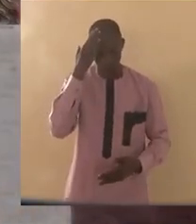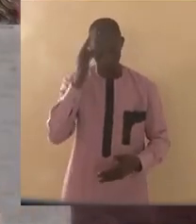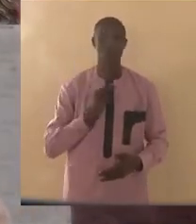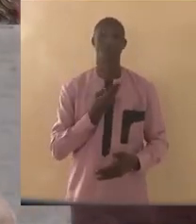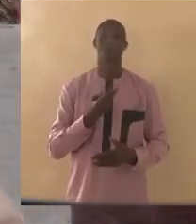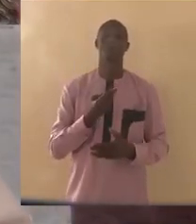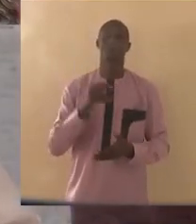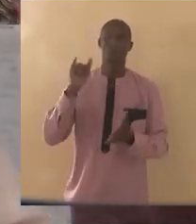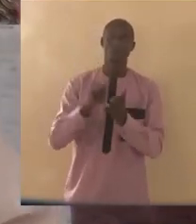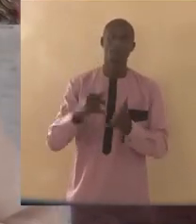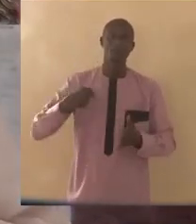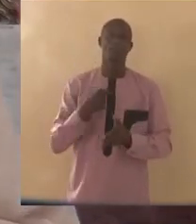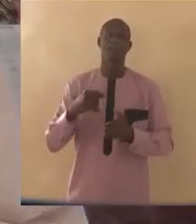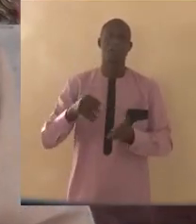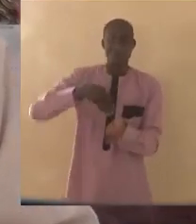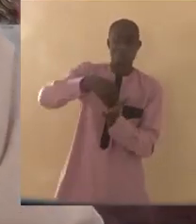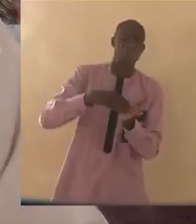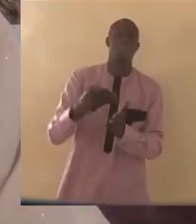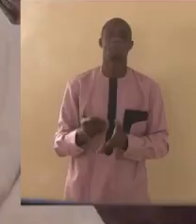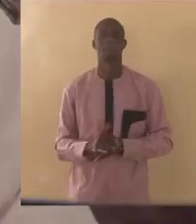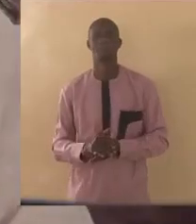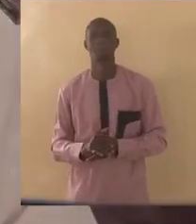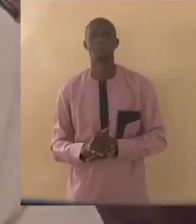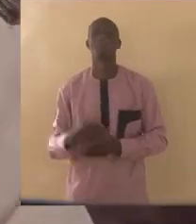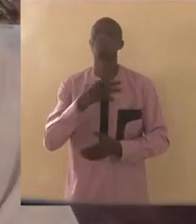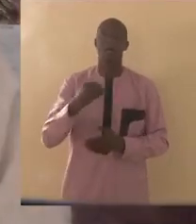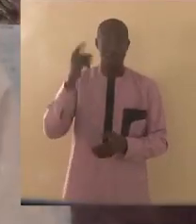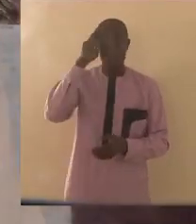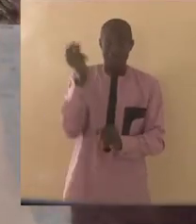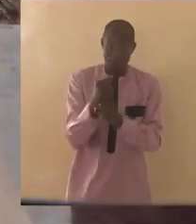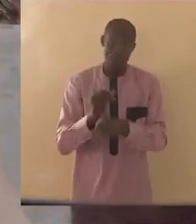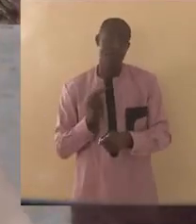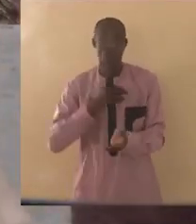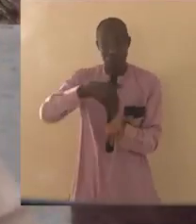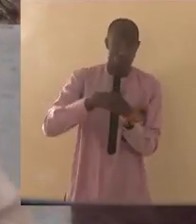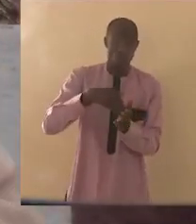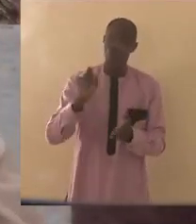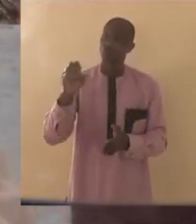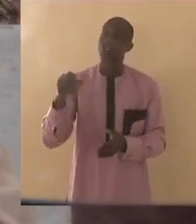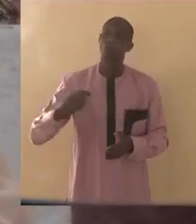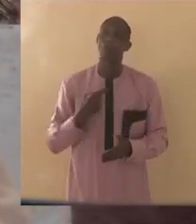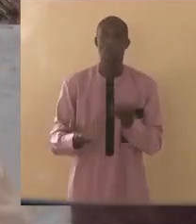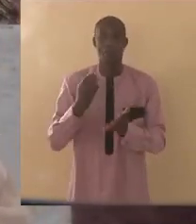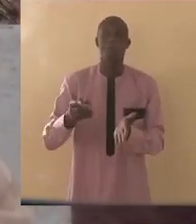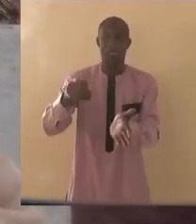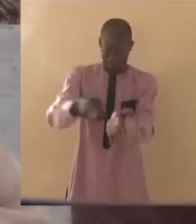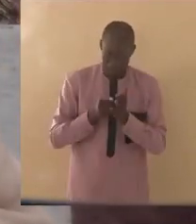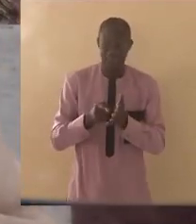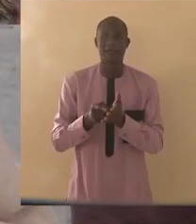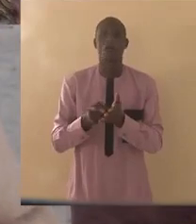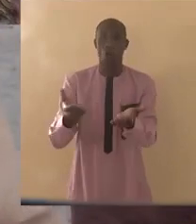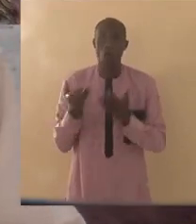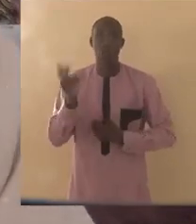made, that we are miserable, weak creatures. And he made us weak so that we may desire him. It is